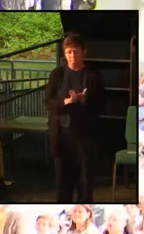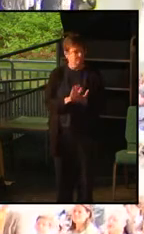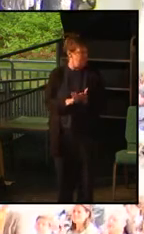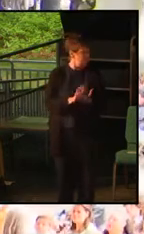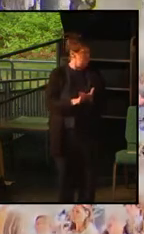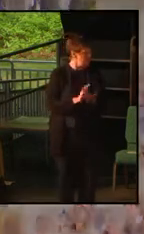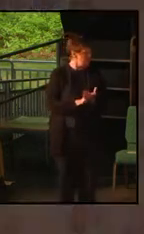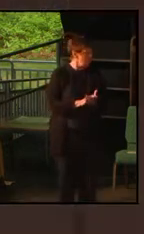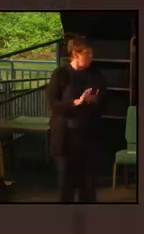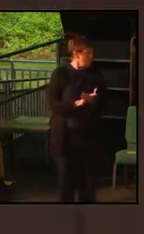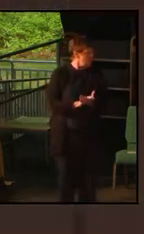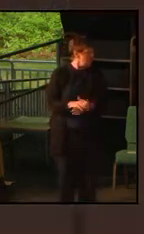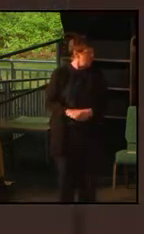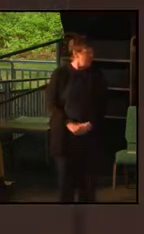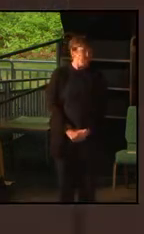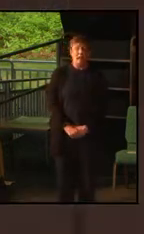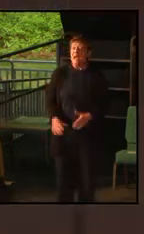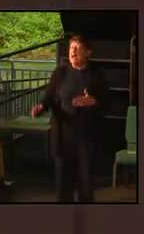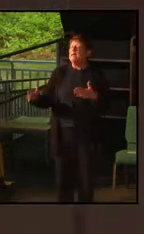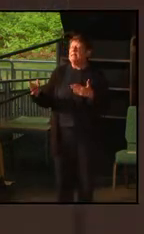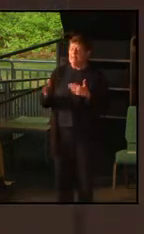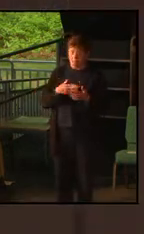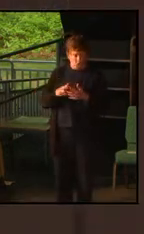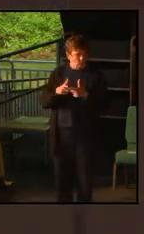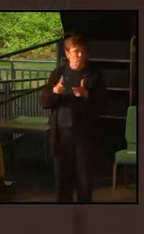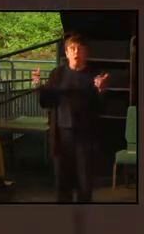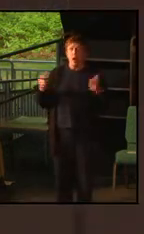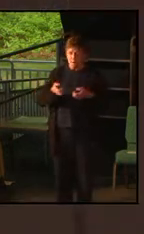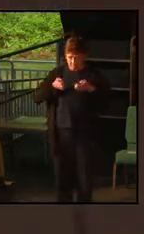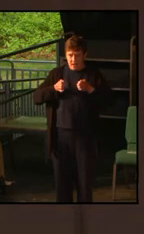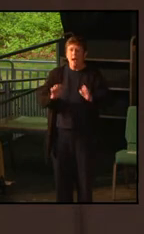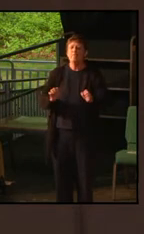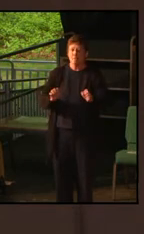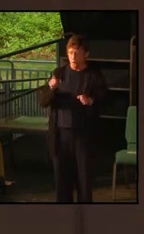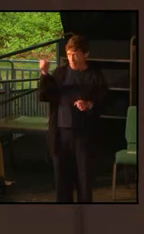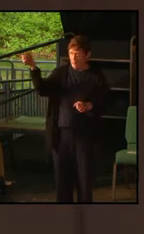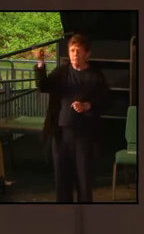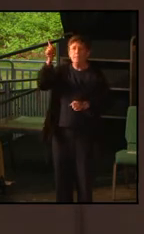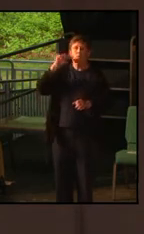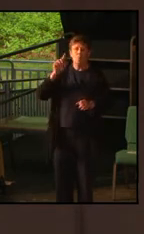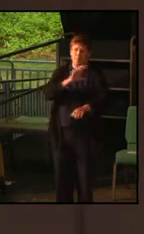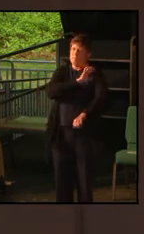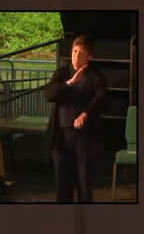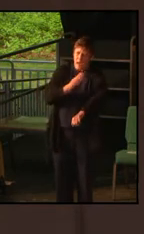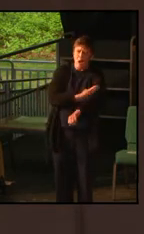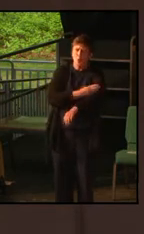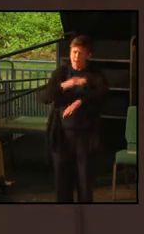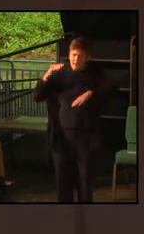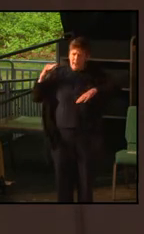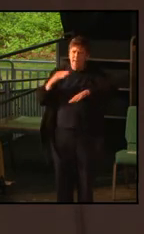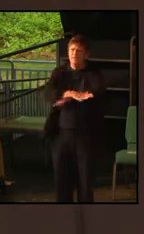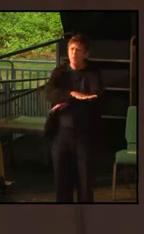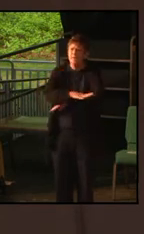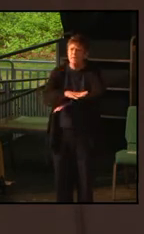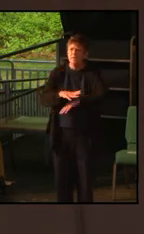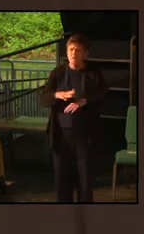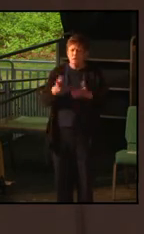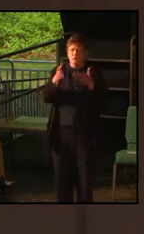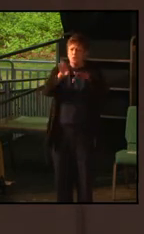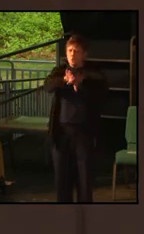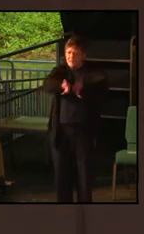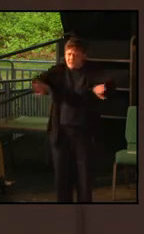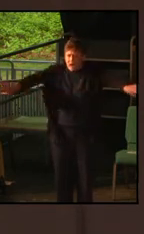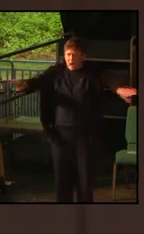And despite enormous efforts by those with colossal power and influence to divide people